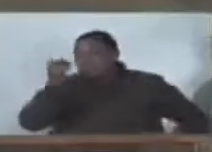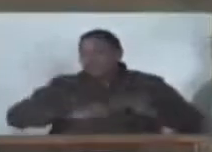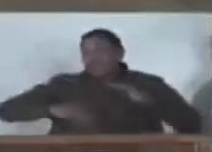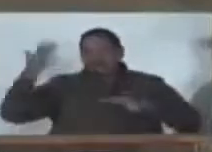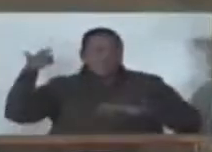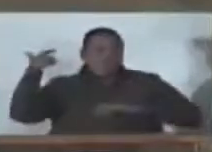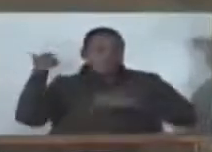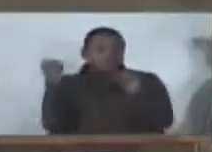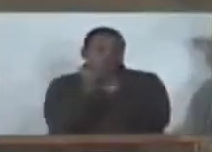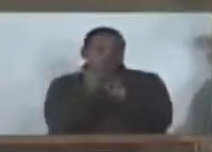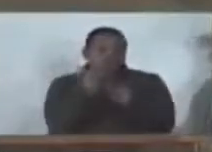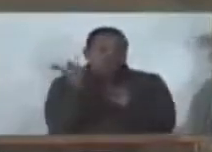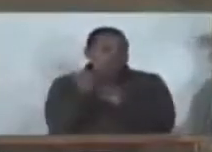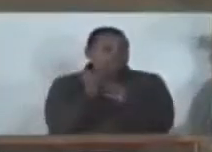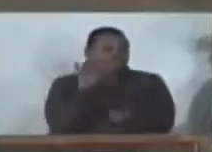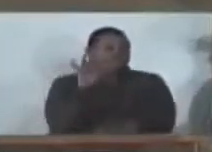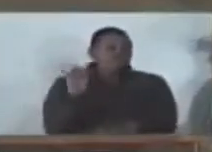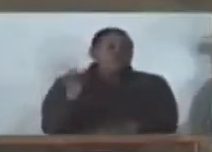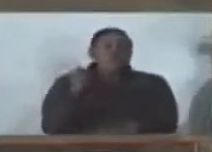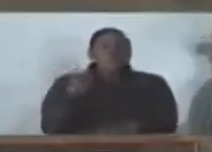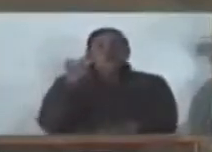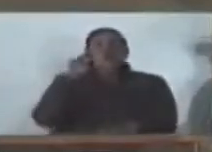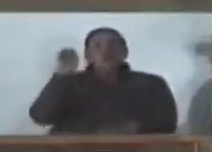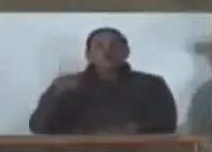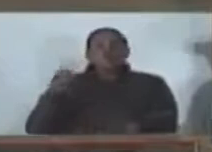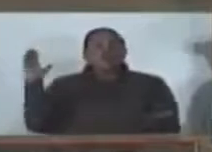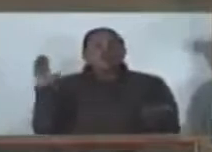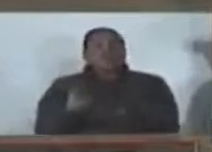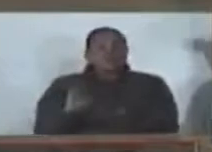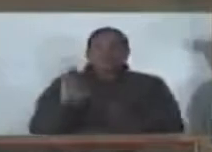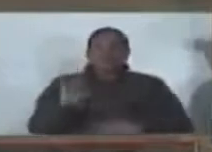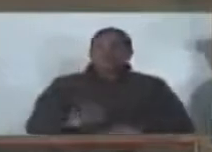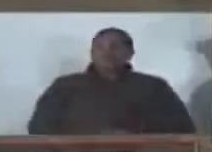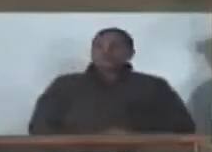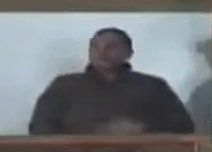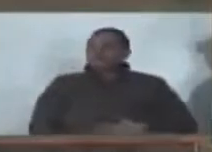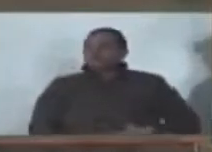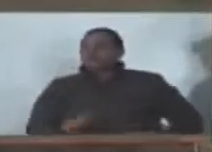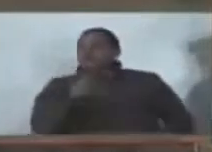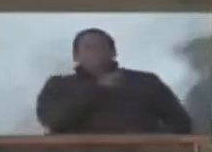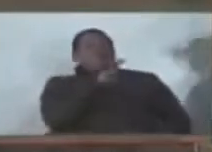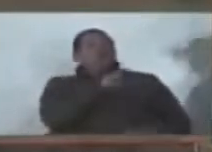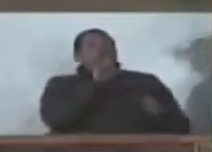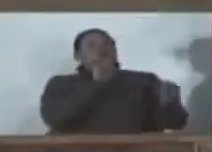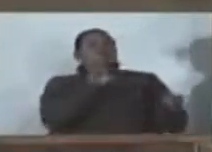year, or a 21% decline. The police report